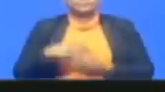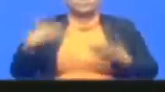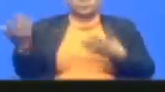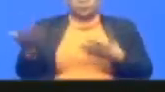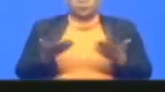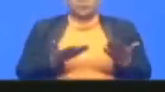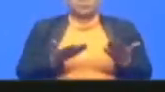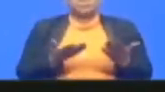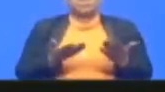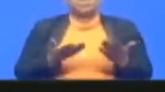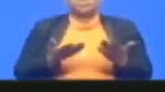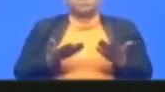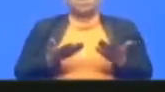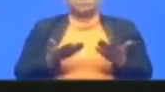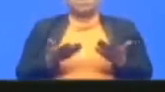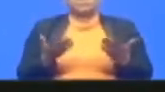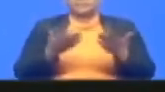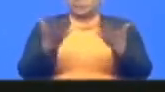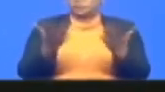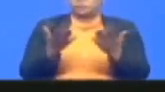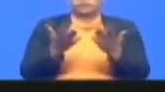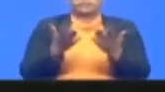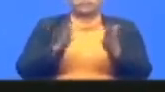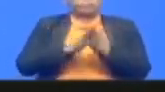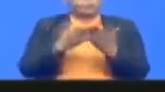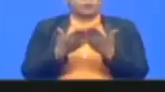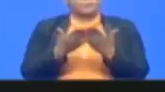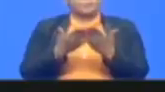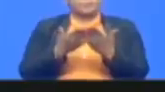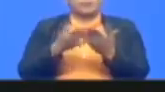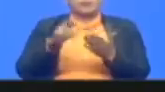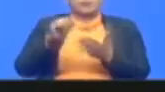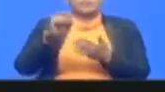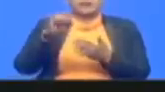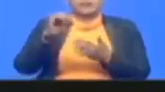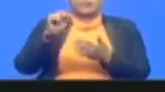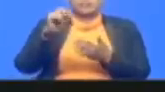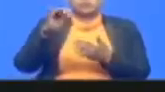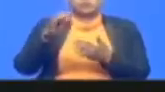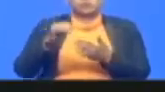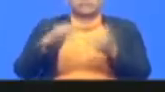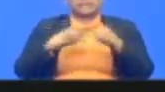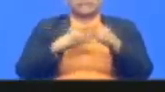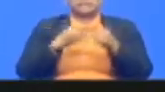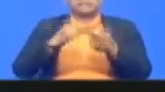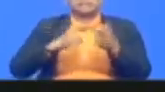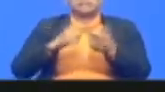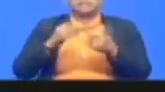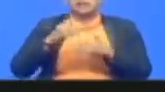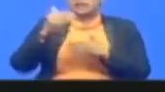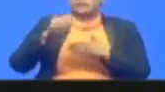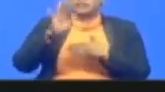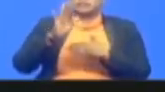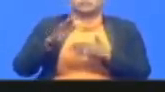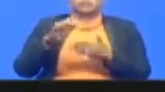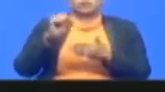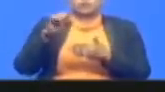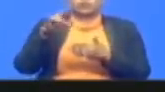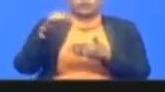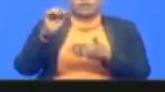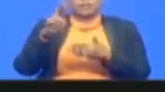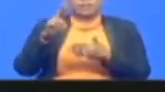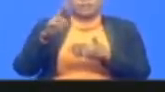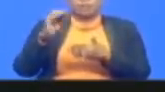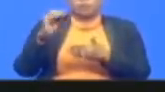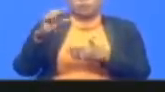Welcome back. The echoes of the book, The River and the Source, ring 8 years after the death of its author, Margaret